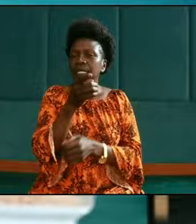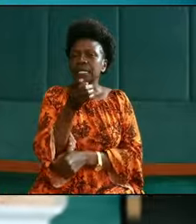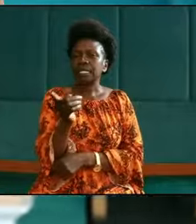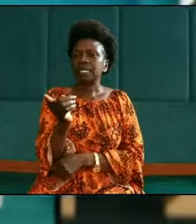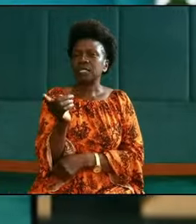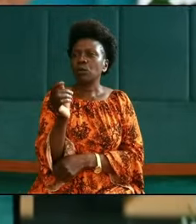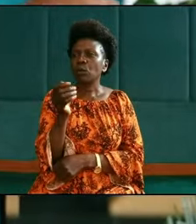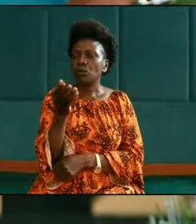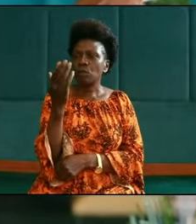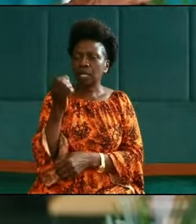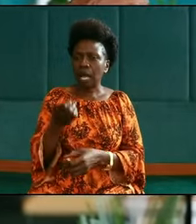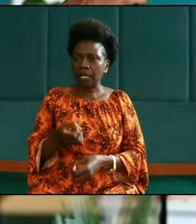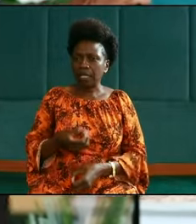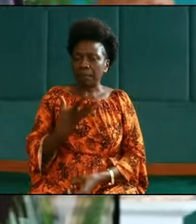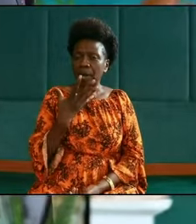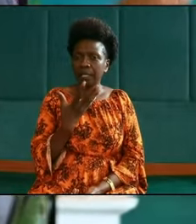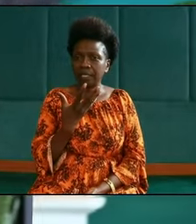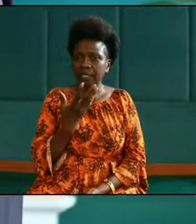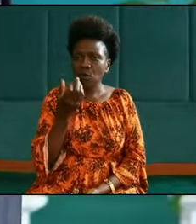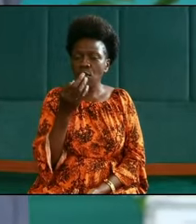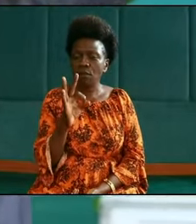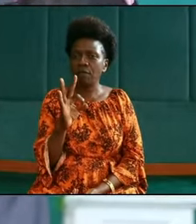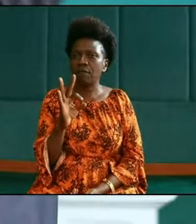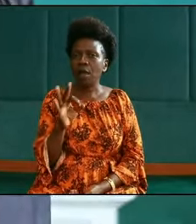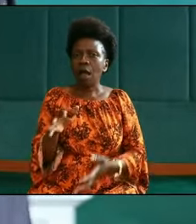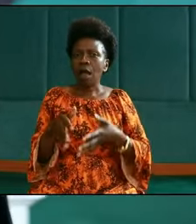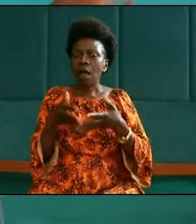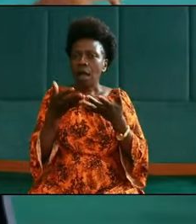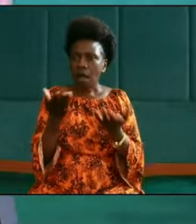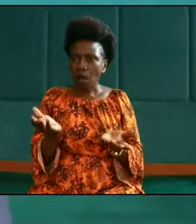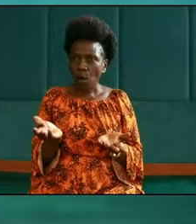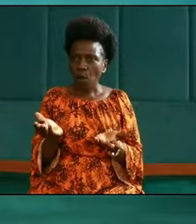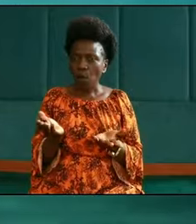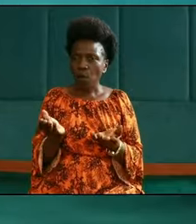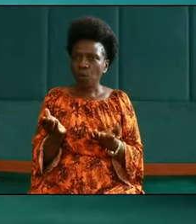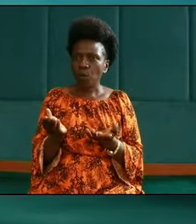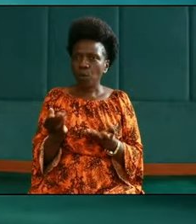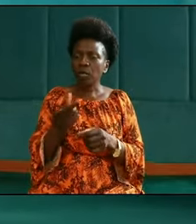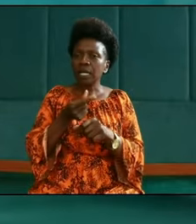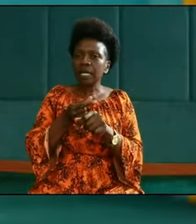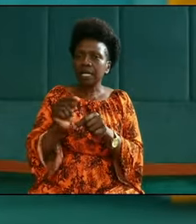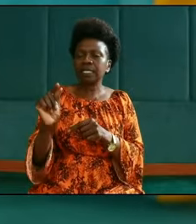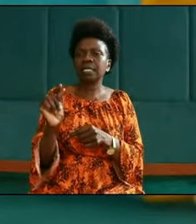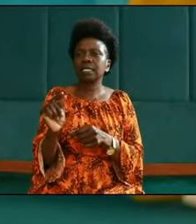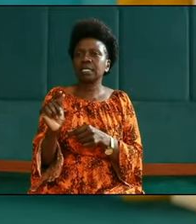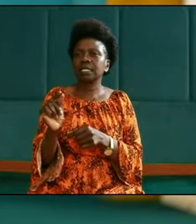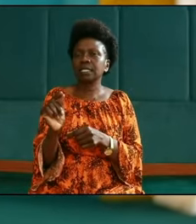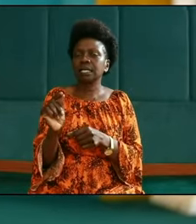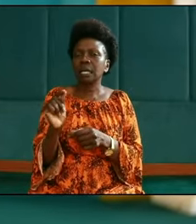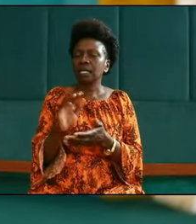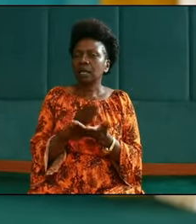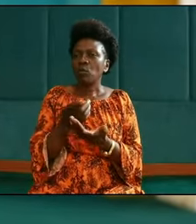this was a surprise of how generous and gracious